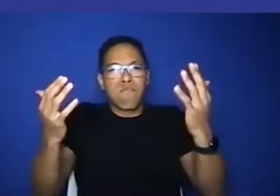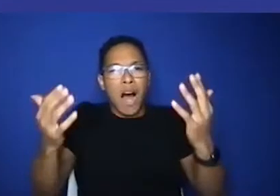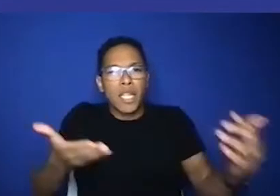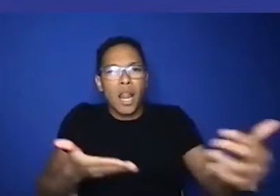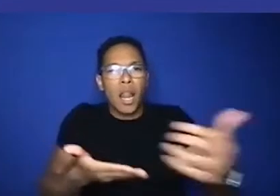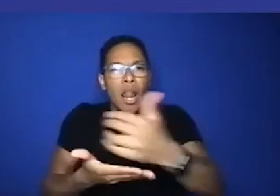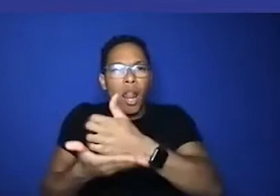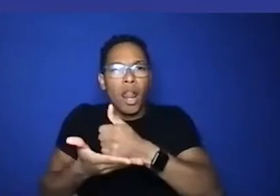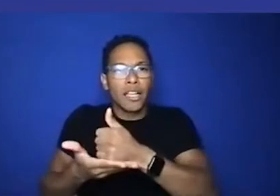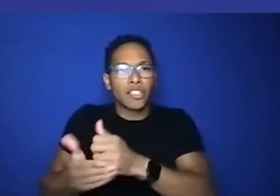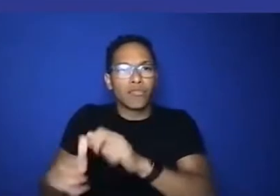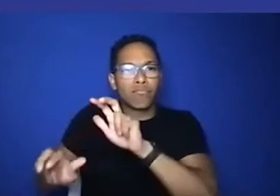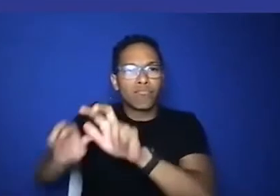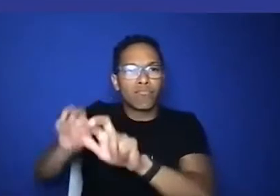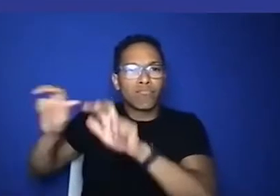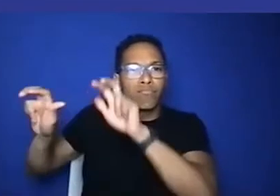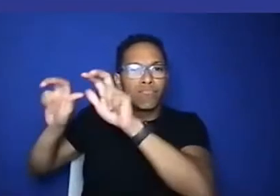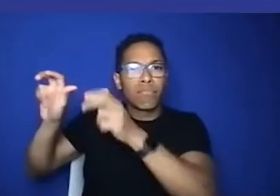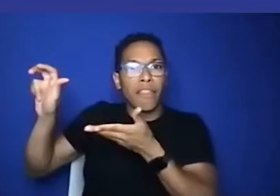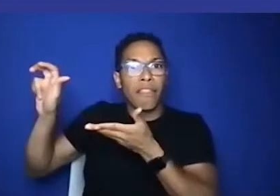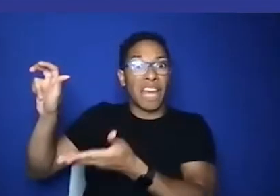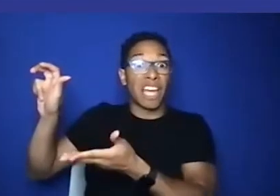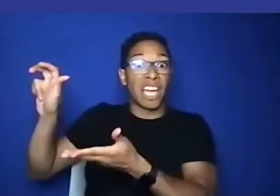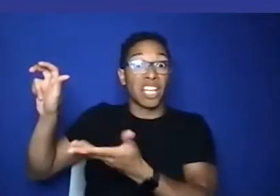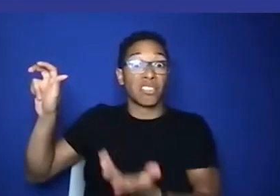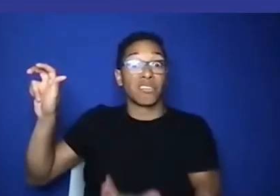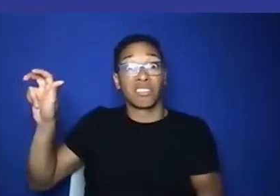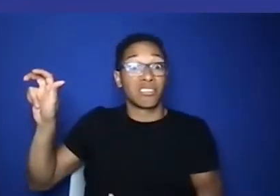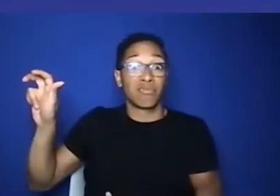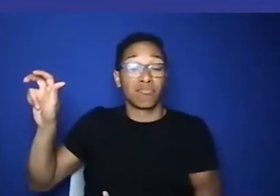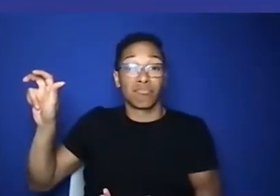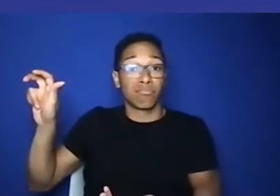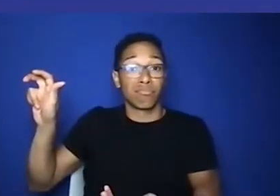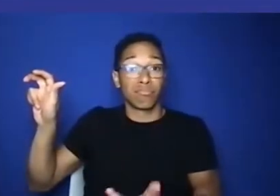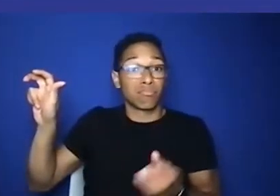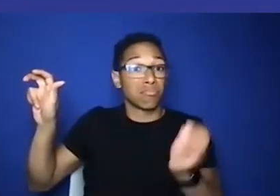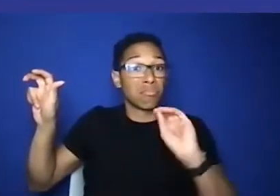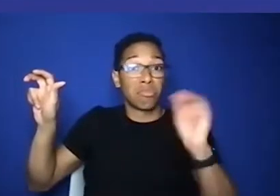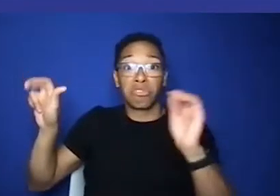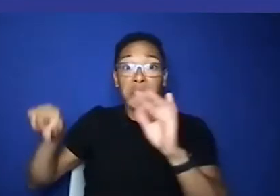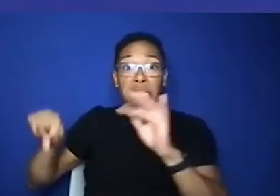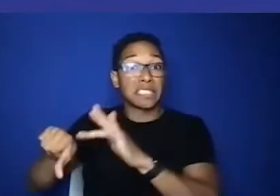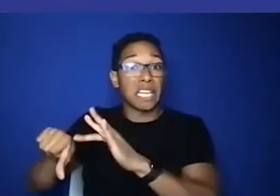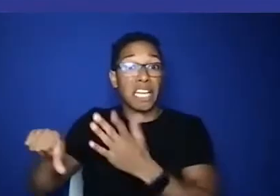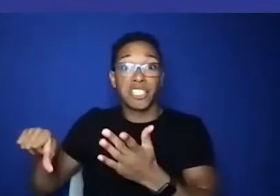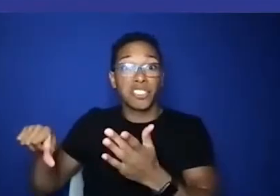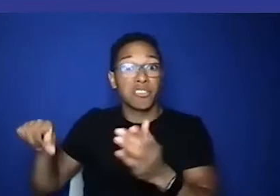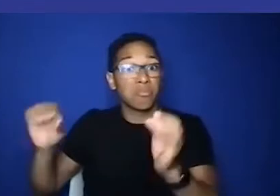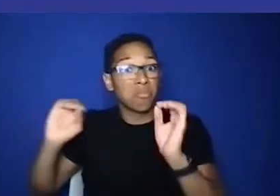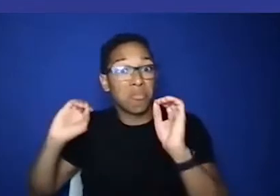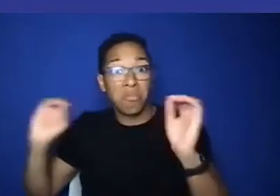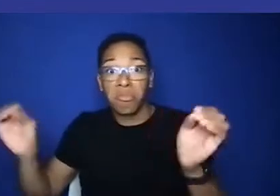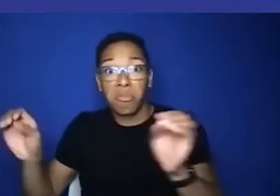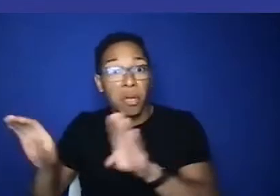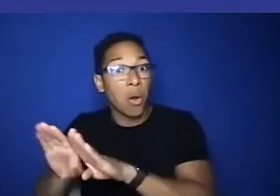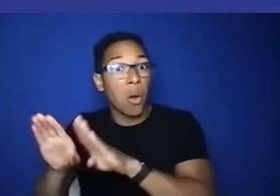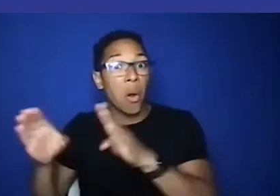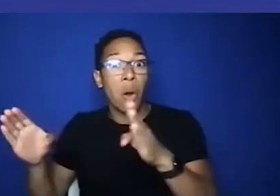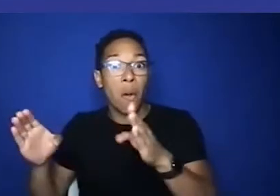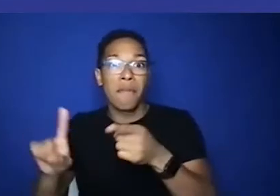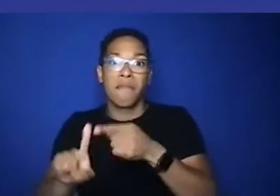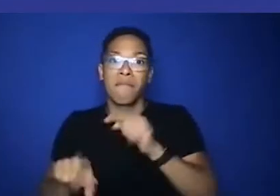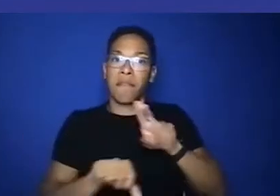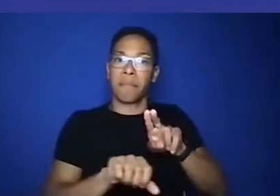that space that was sitting next to each other but had not been touched by a Penobscot person in a really